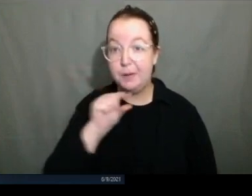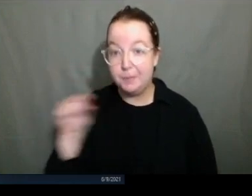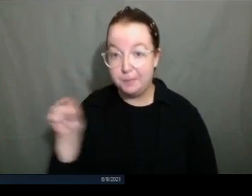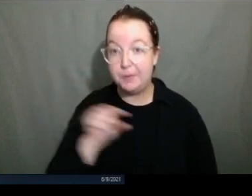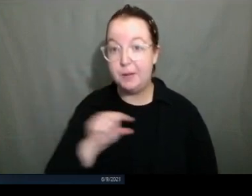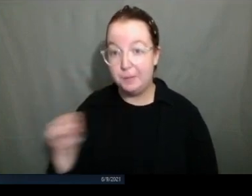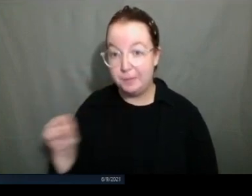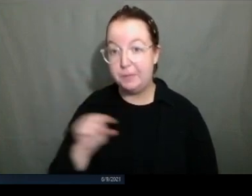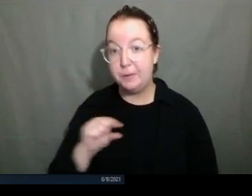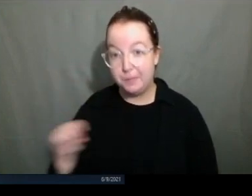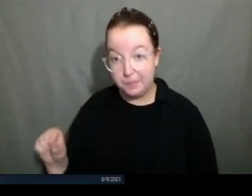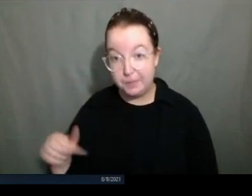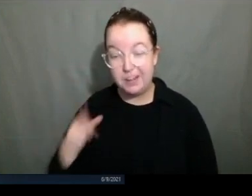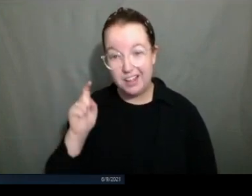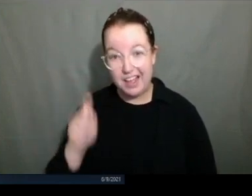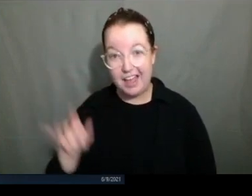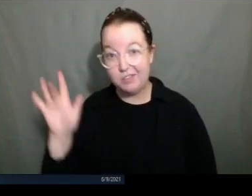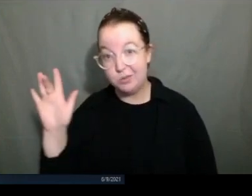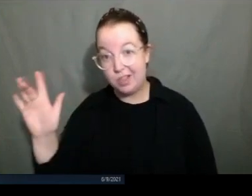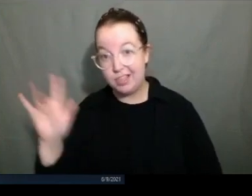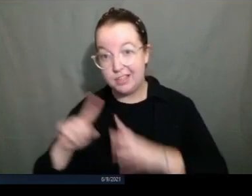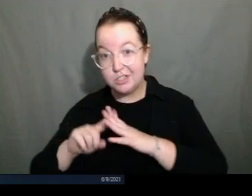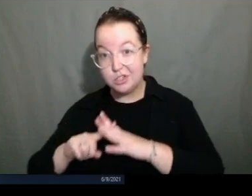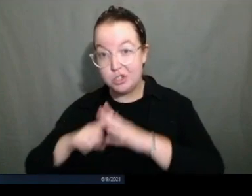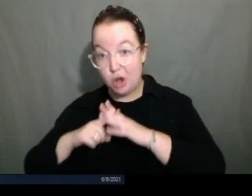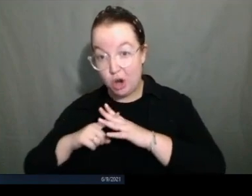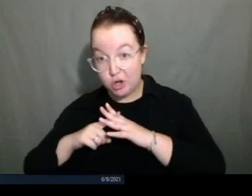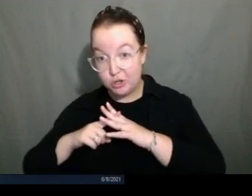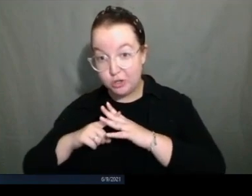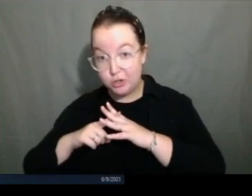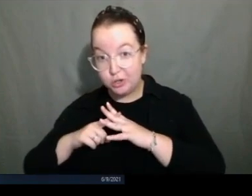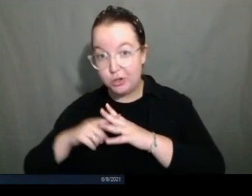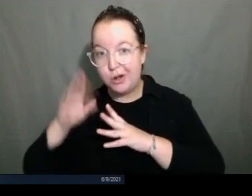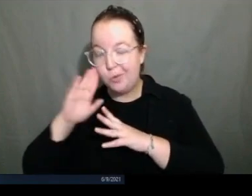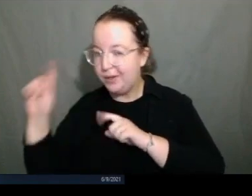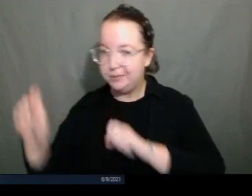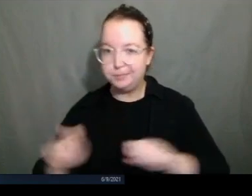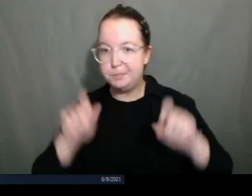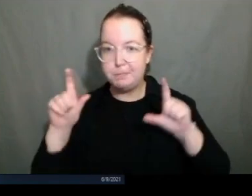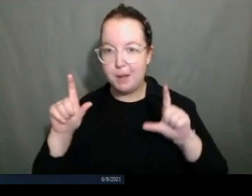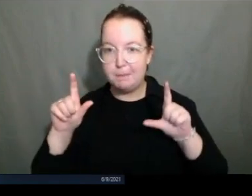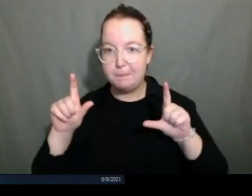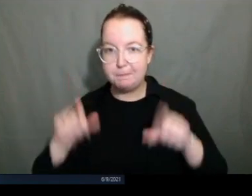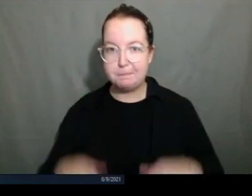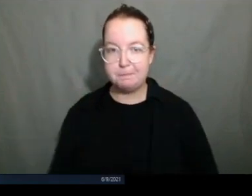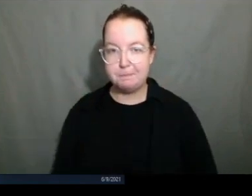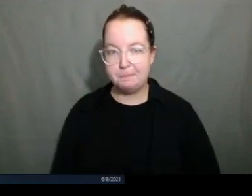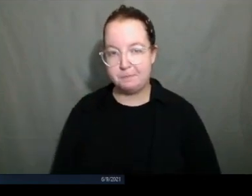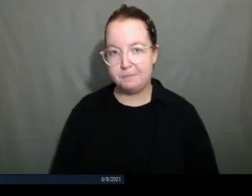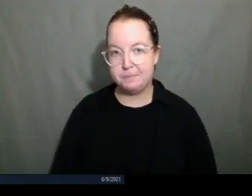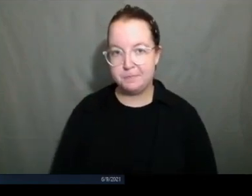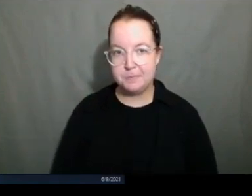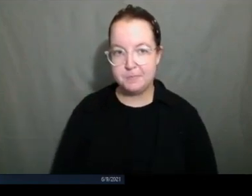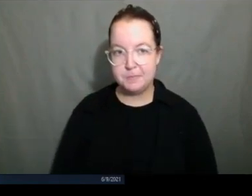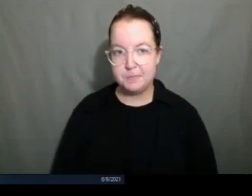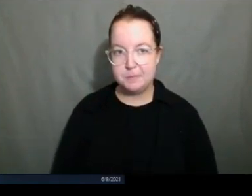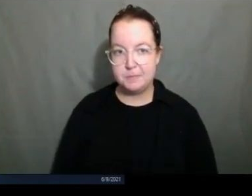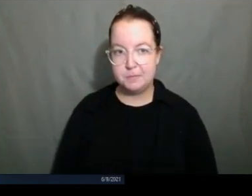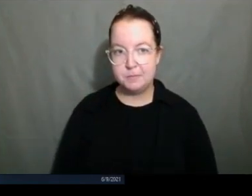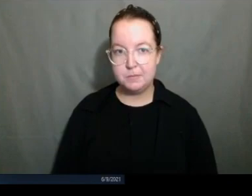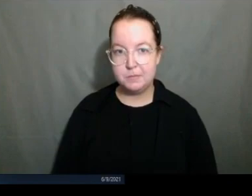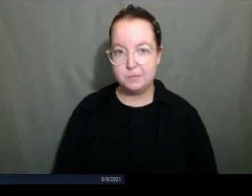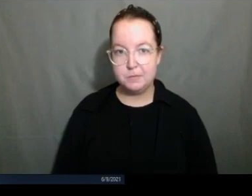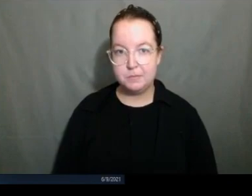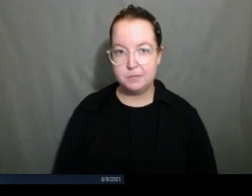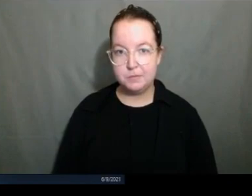complete, and all you need to do is click Start, and it will bring you to that task to complete within the system. So for example, if I